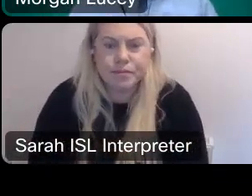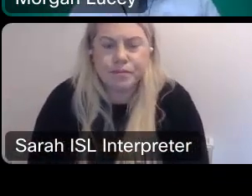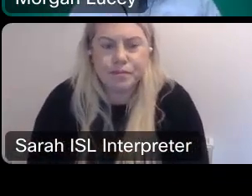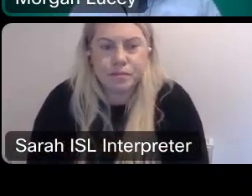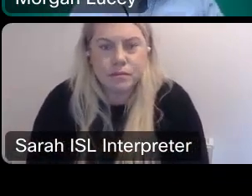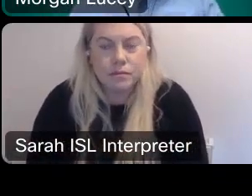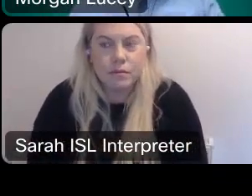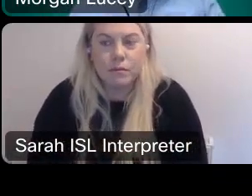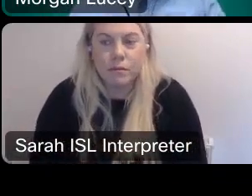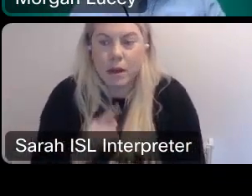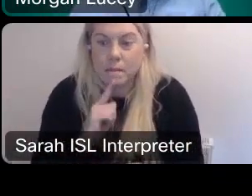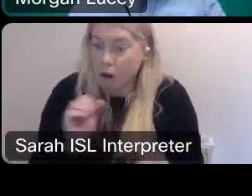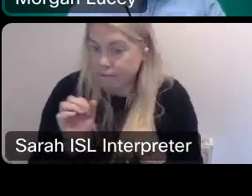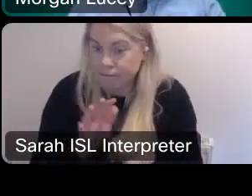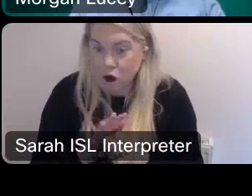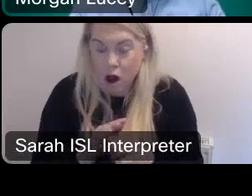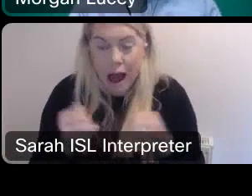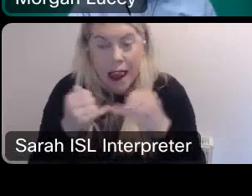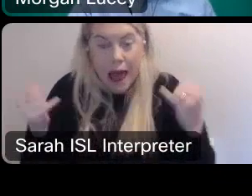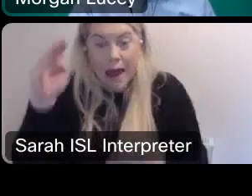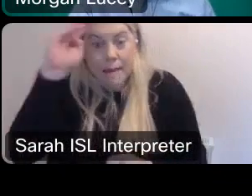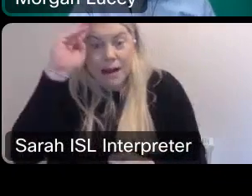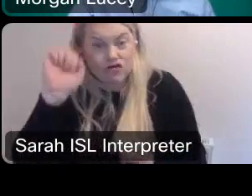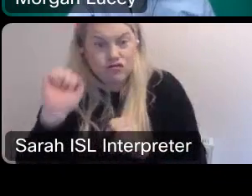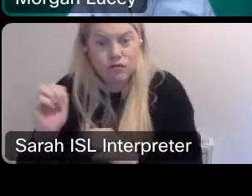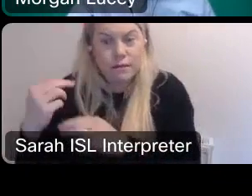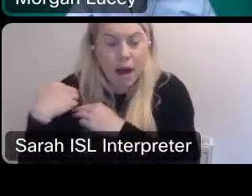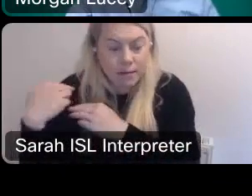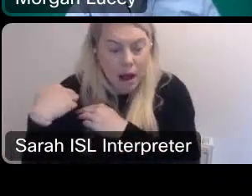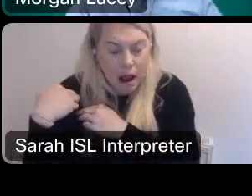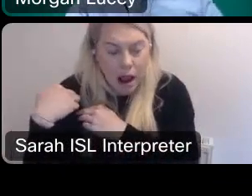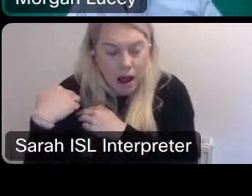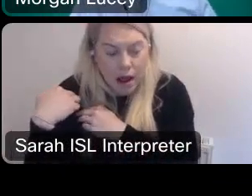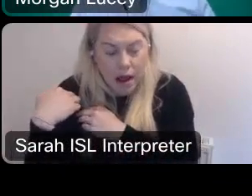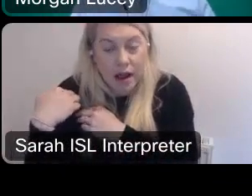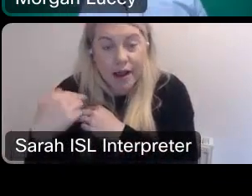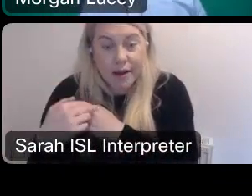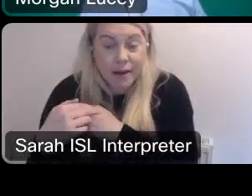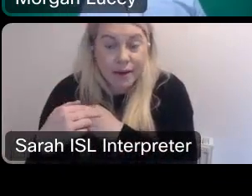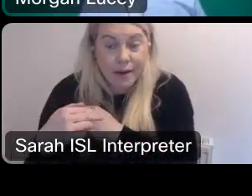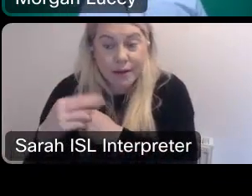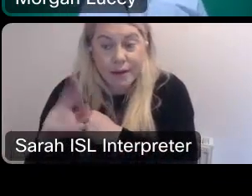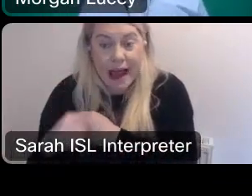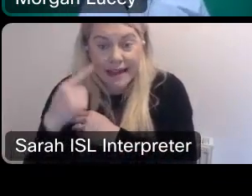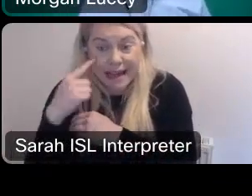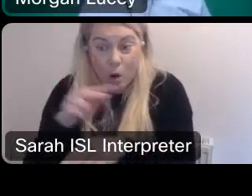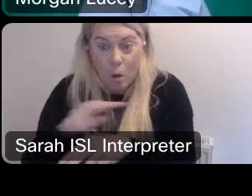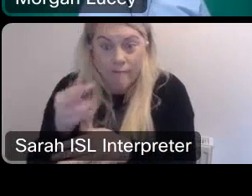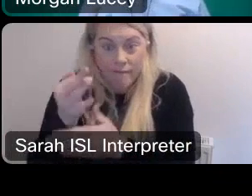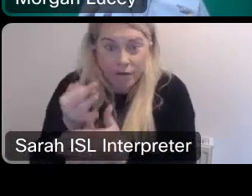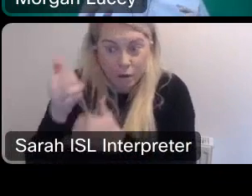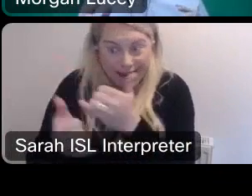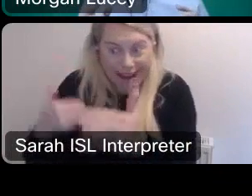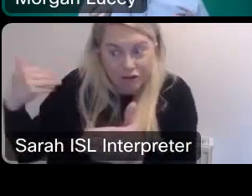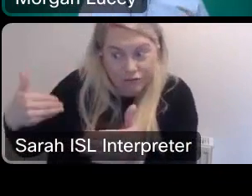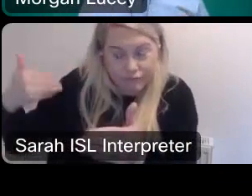But in terms of line manager responsibilities, it's become evident to us, I suppose, over a number of years that this is a piece